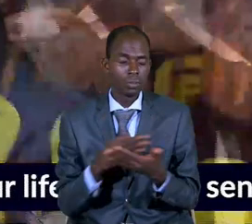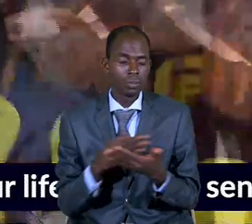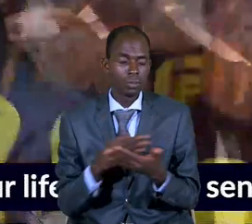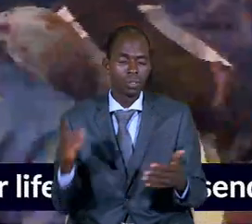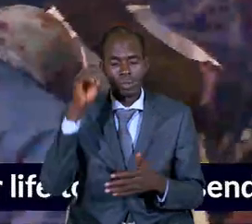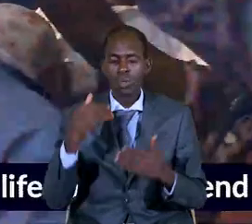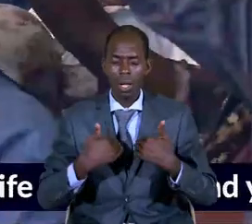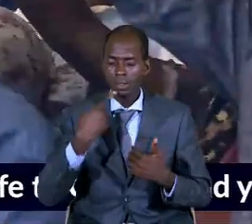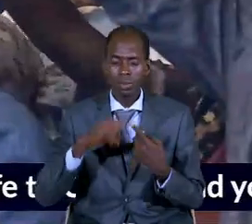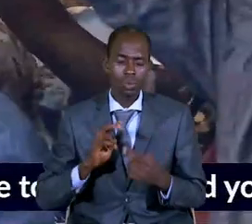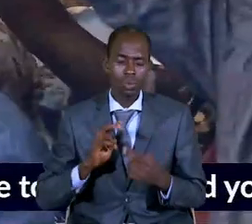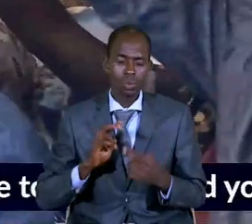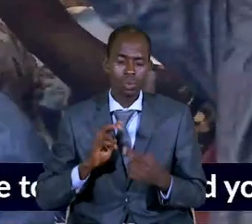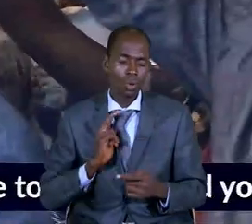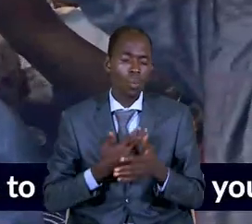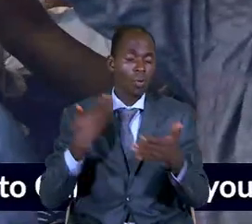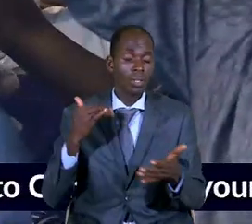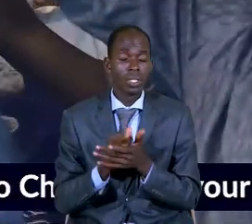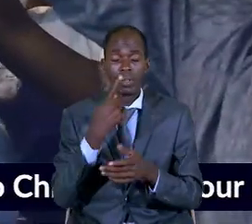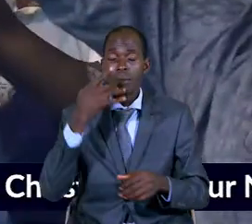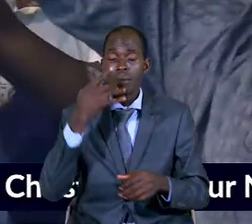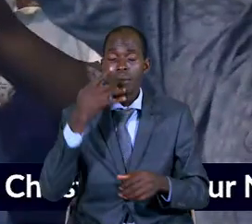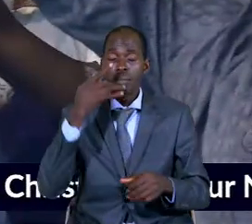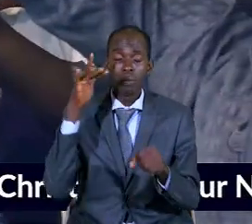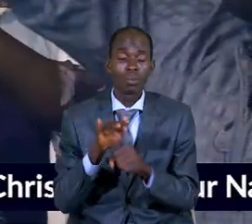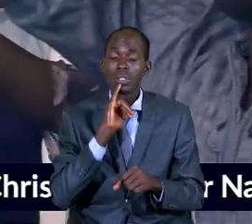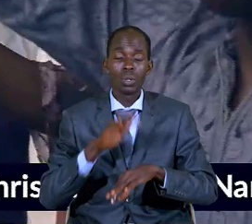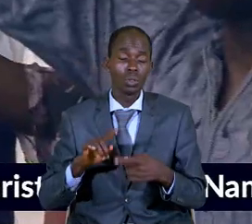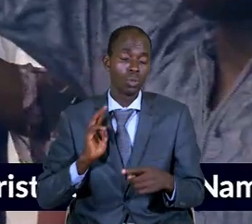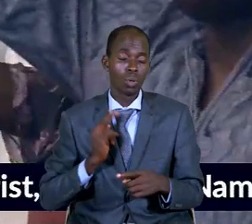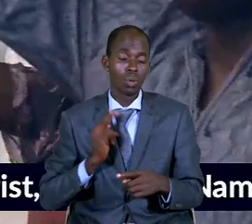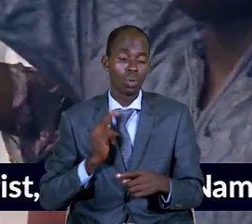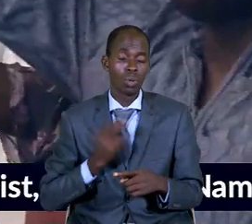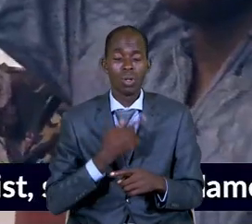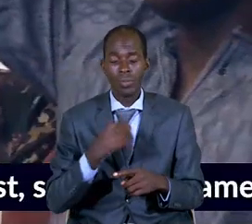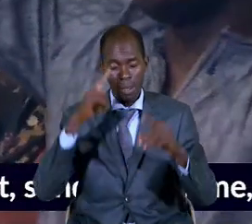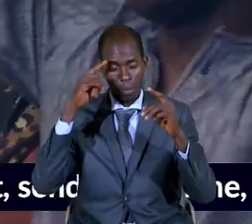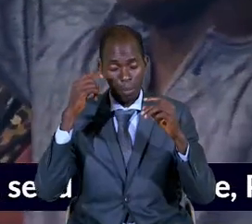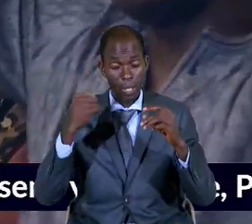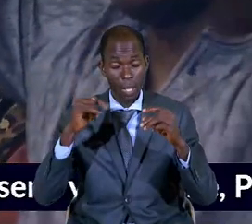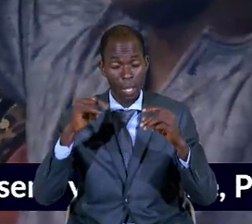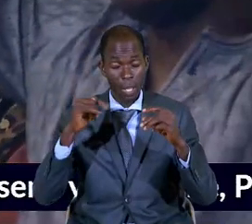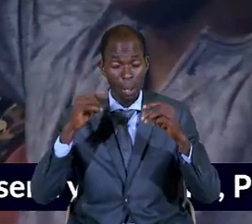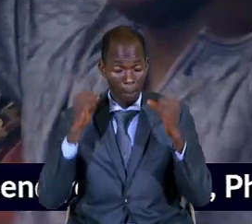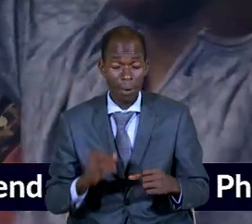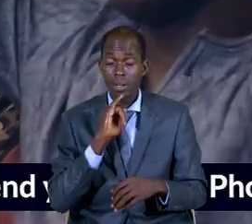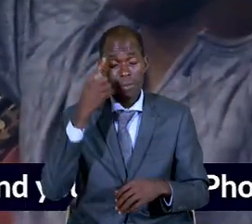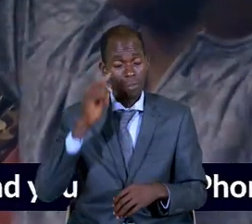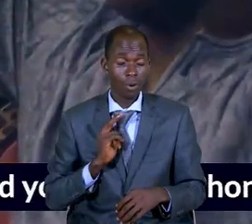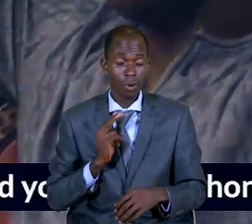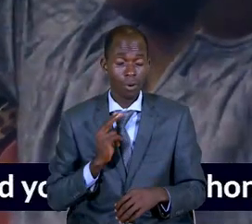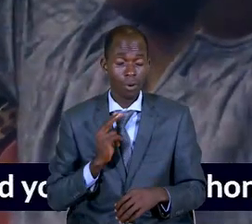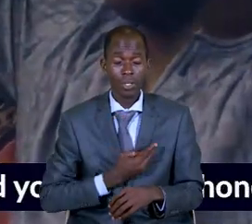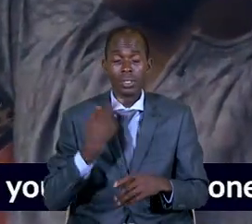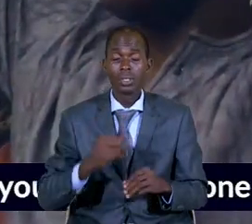already that the promise is unto us. The power is for us. The miracle